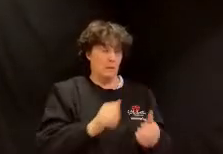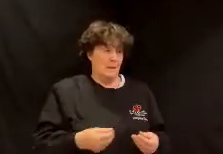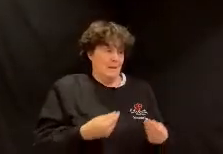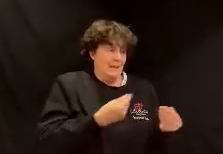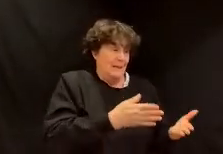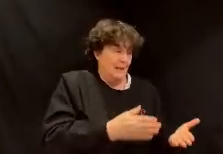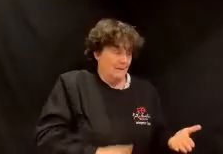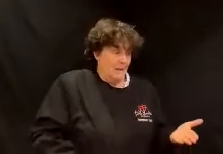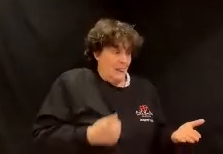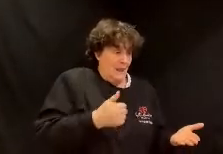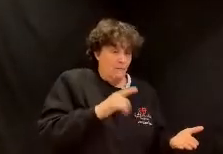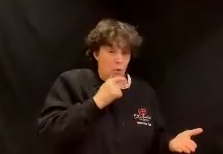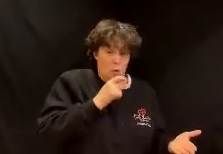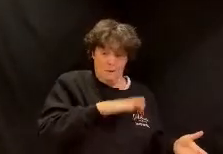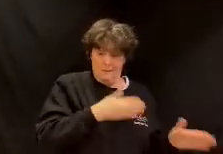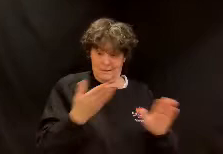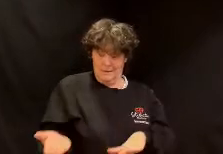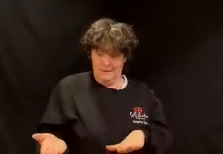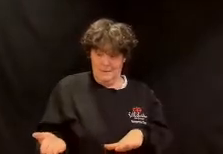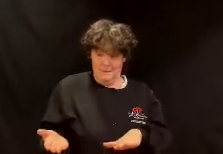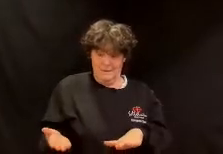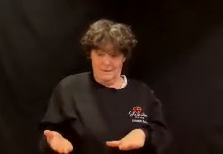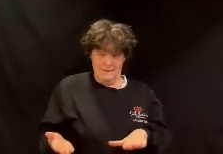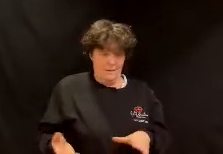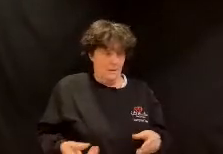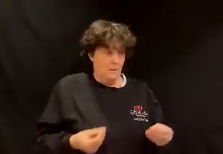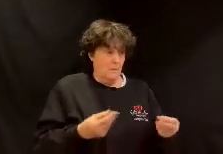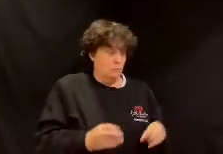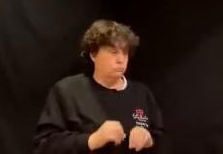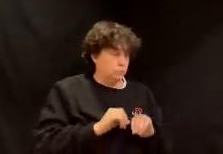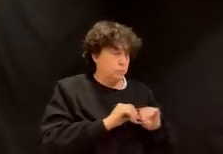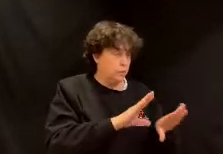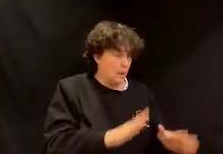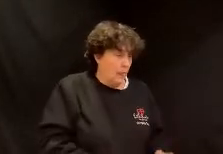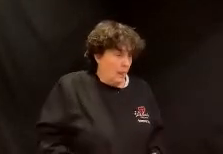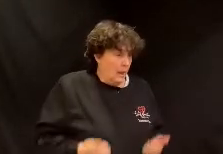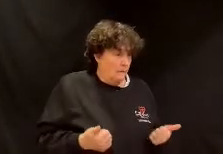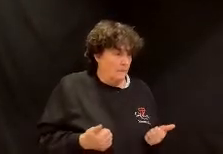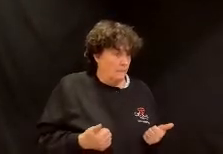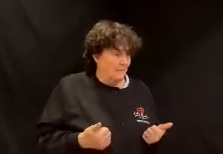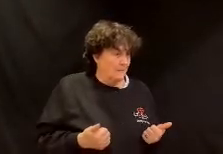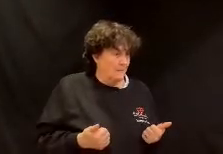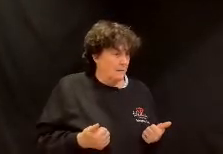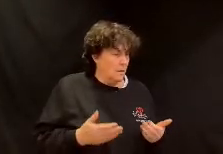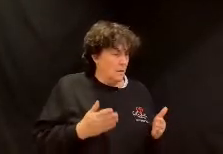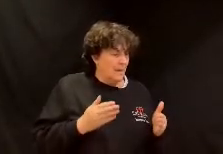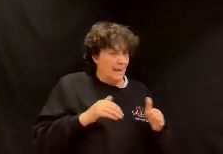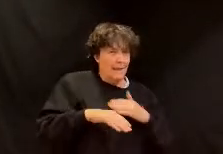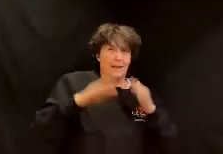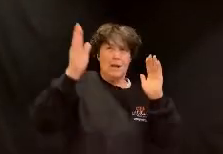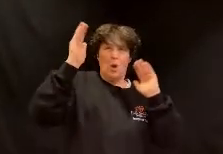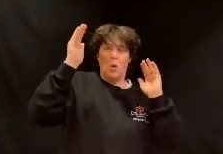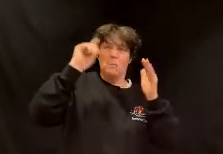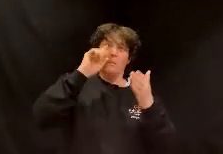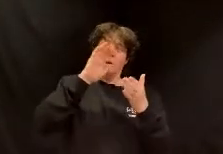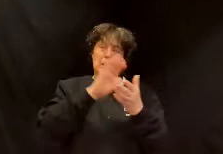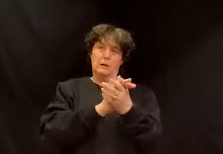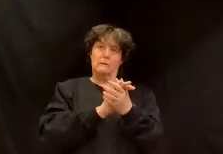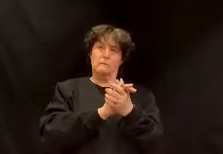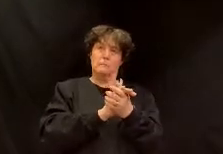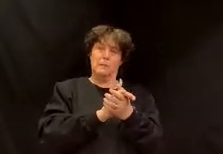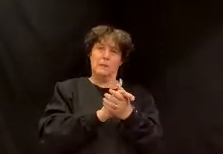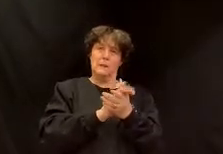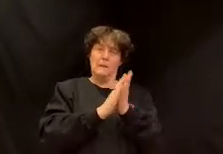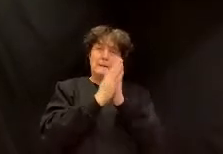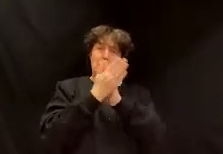and calls those things which do not exist as though they did, who contrary to hope, in hope believed, so that he became